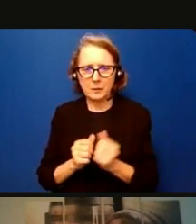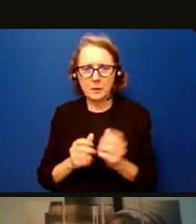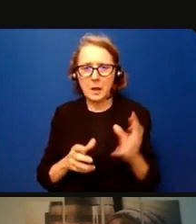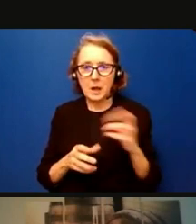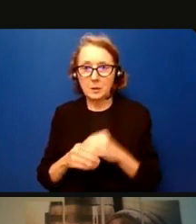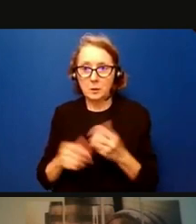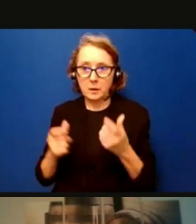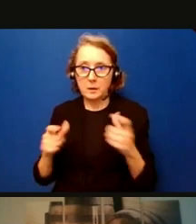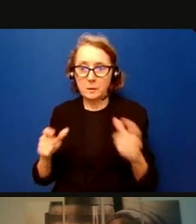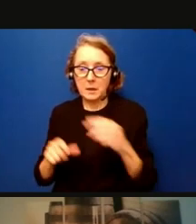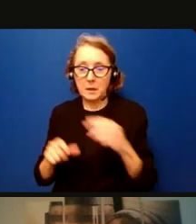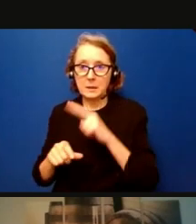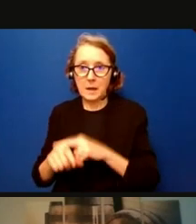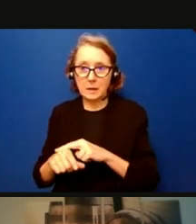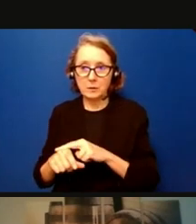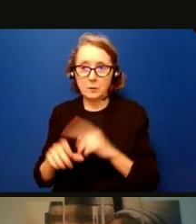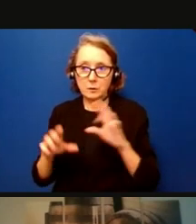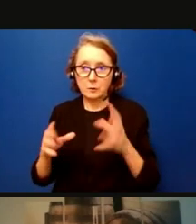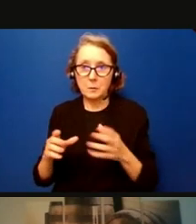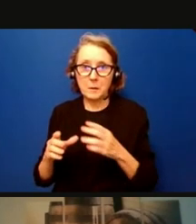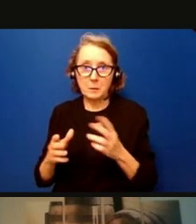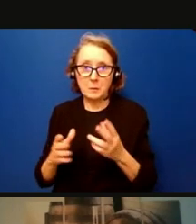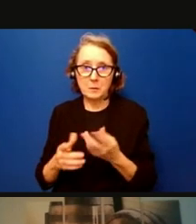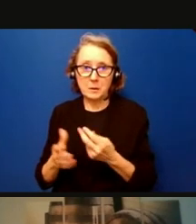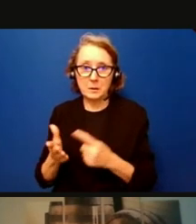that consortium, if you will.